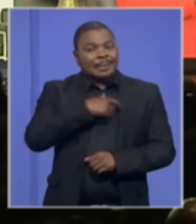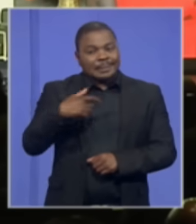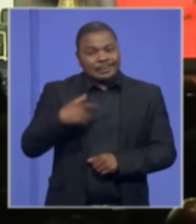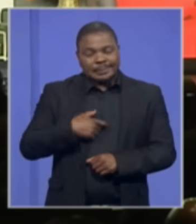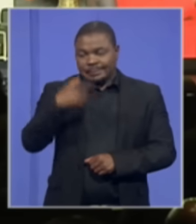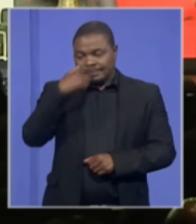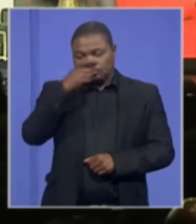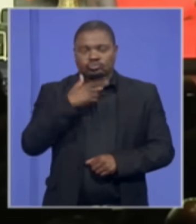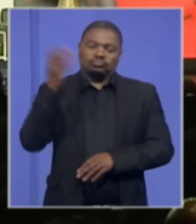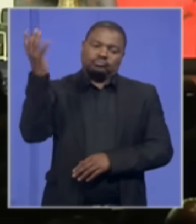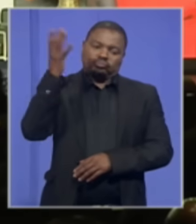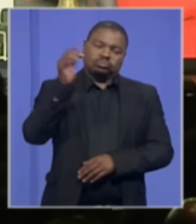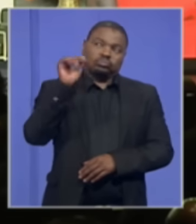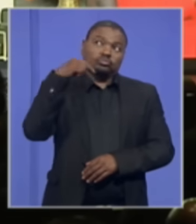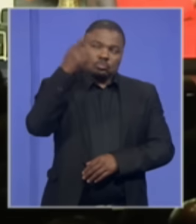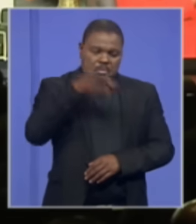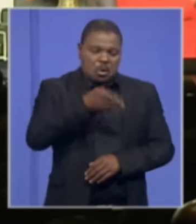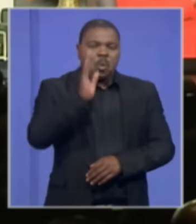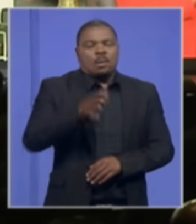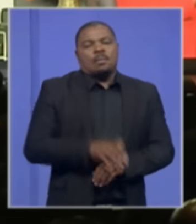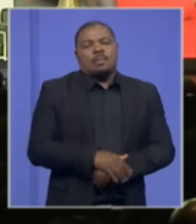tshetla puo sebokeng sena hosane.